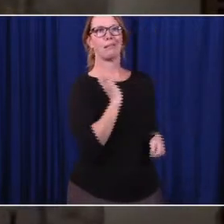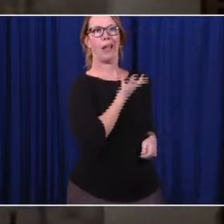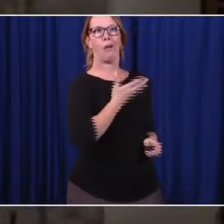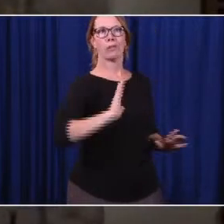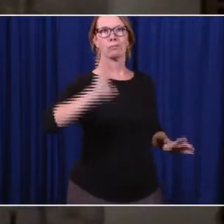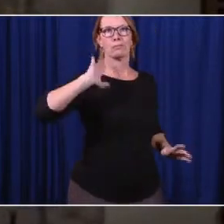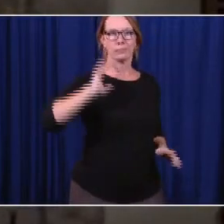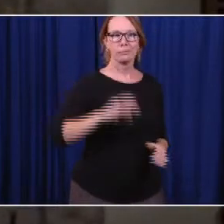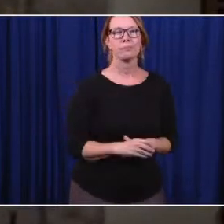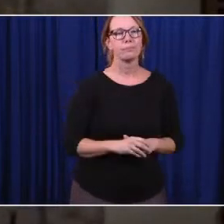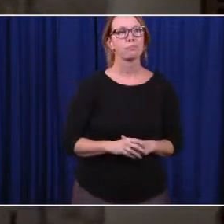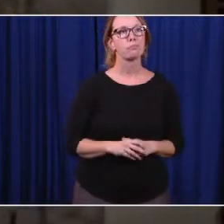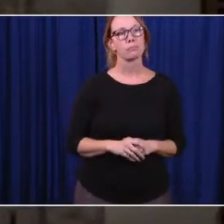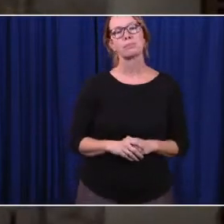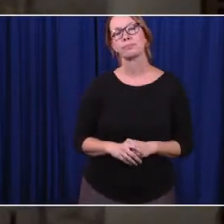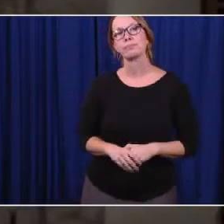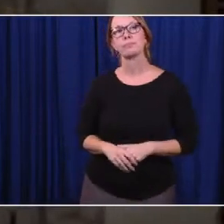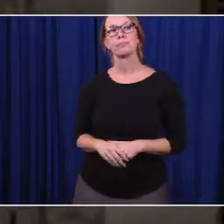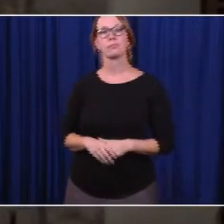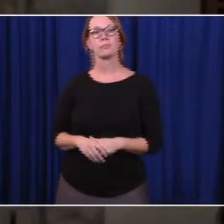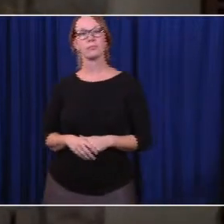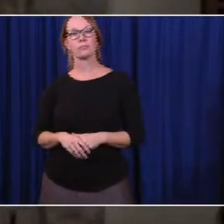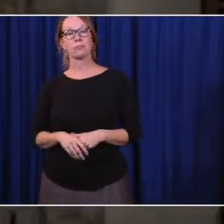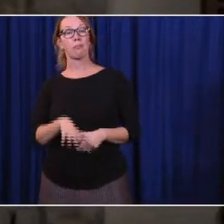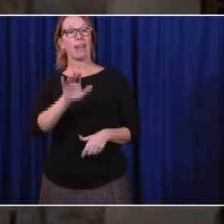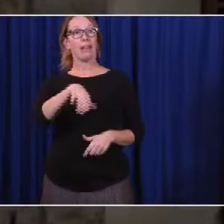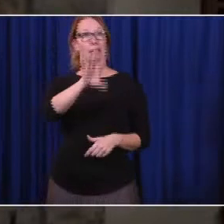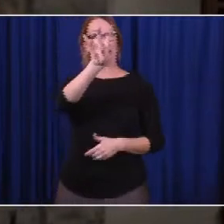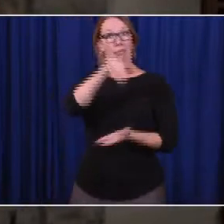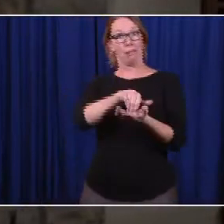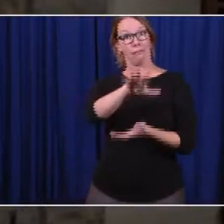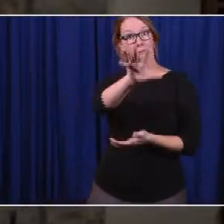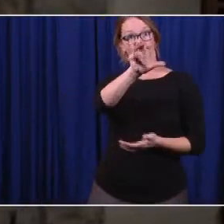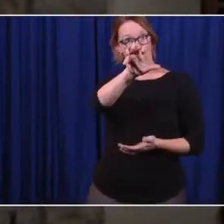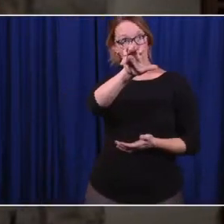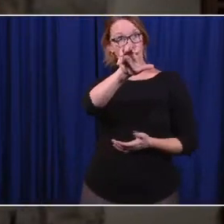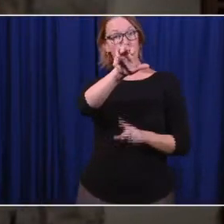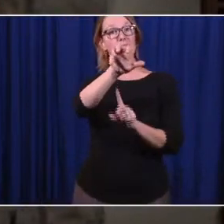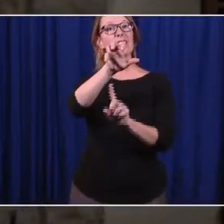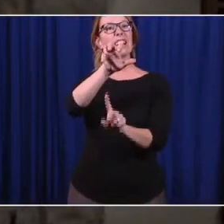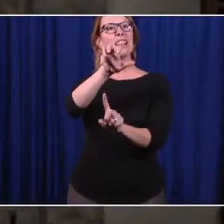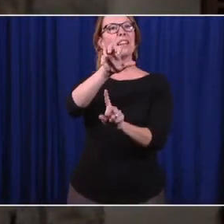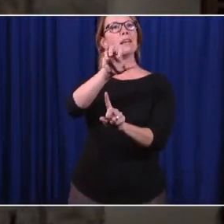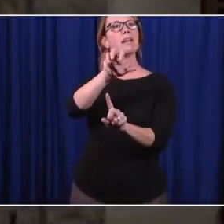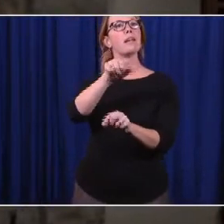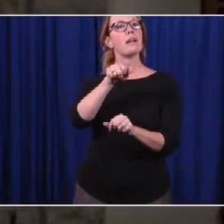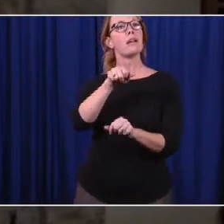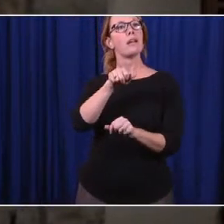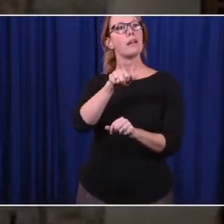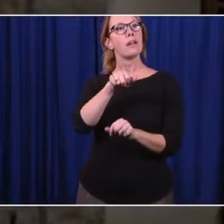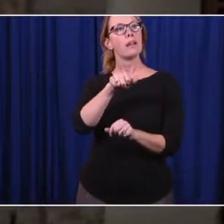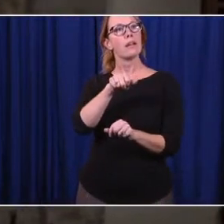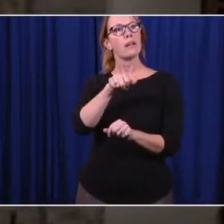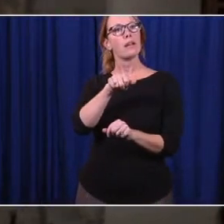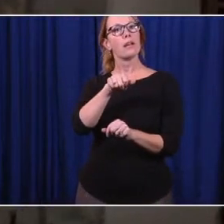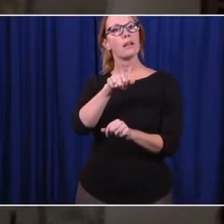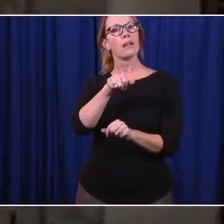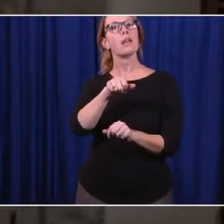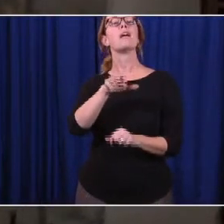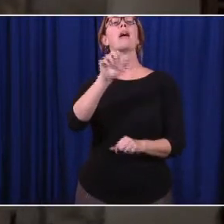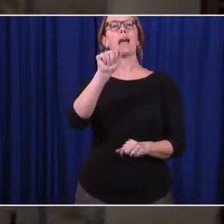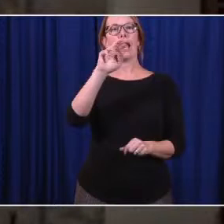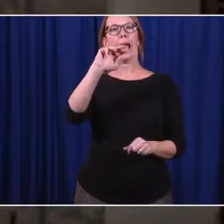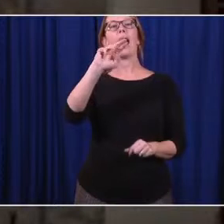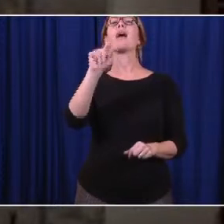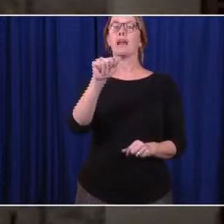under. Thank you. And were those 7,500 reports, are those all antigen tests? Yeah, these are antigen tests.